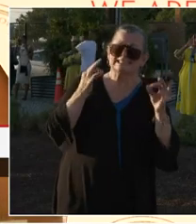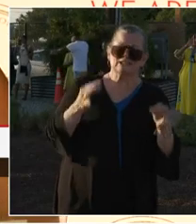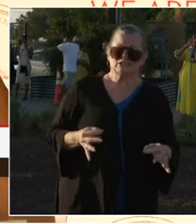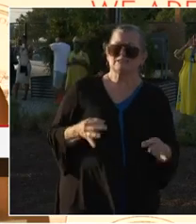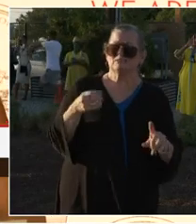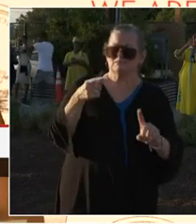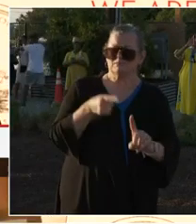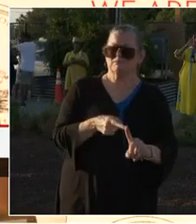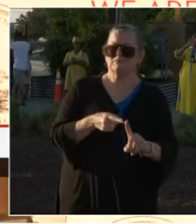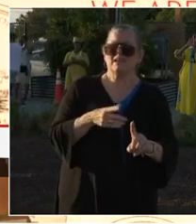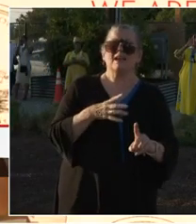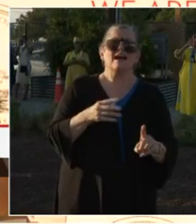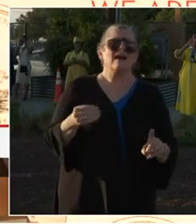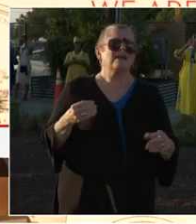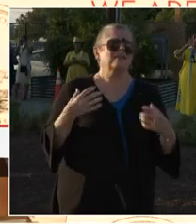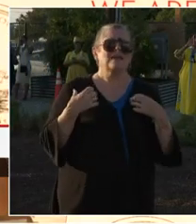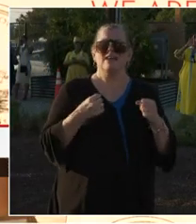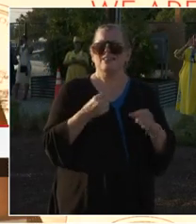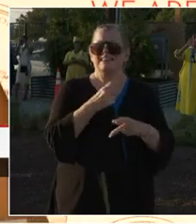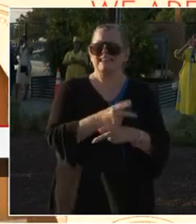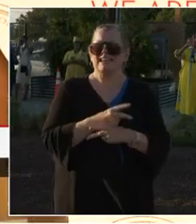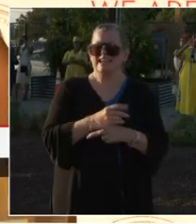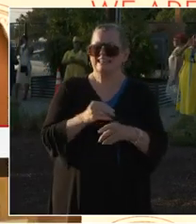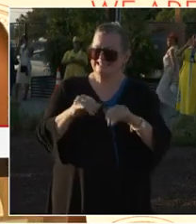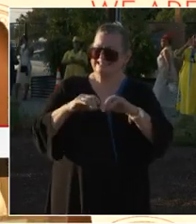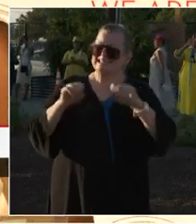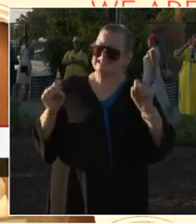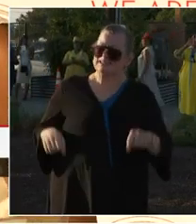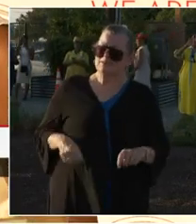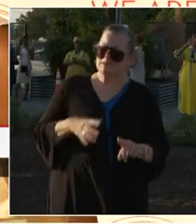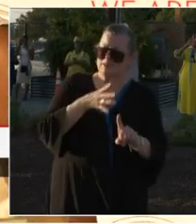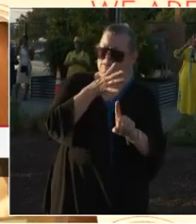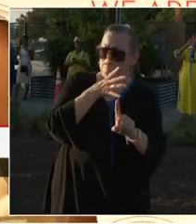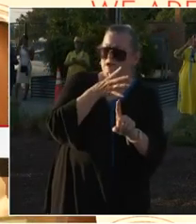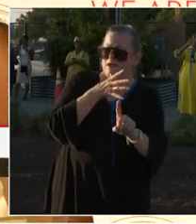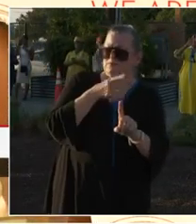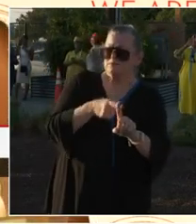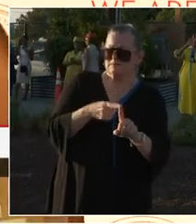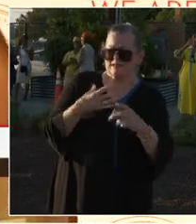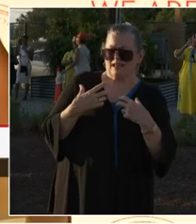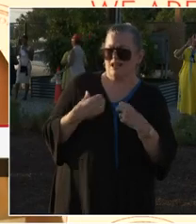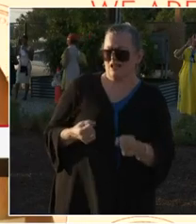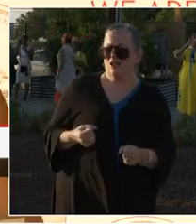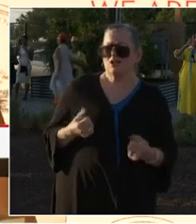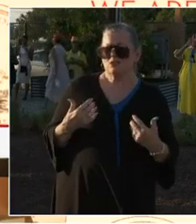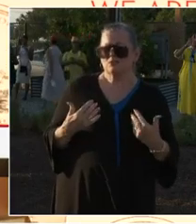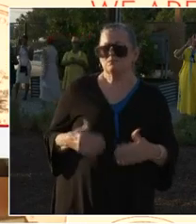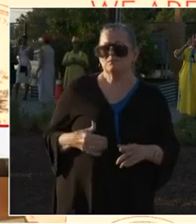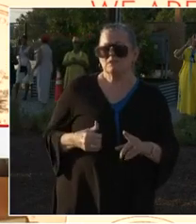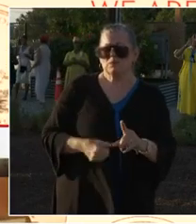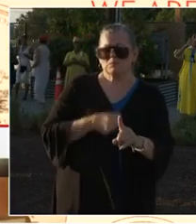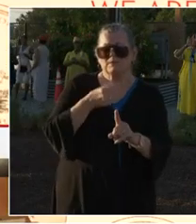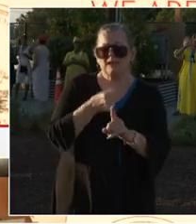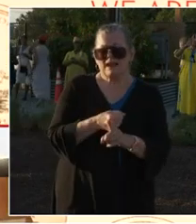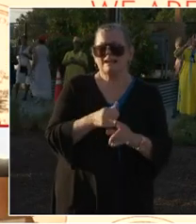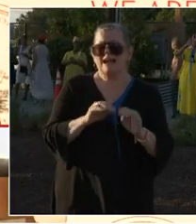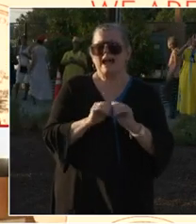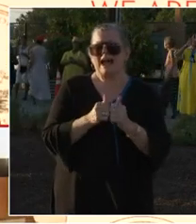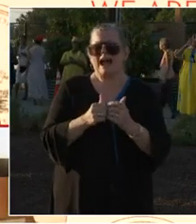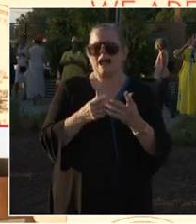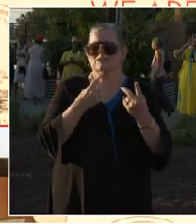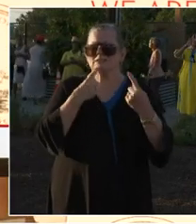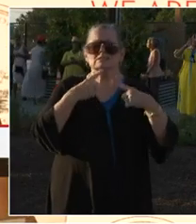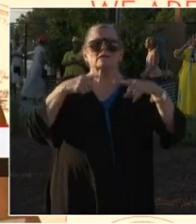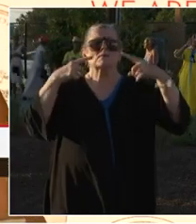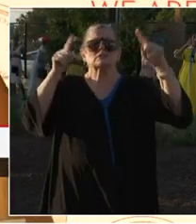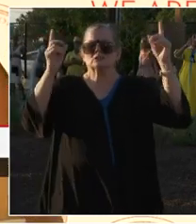system and maternal health impacts how women succeed in our city. And so